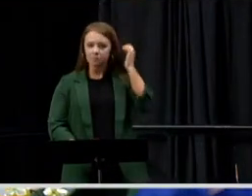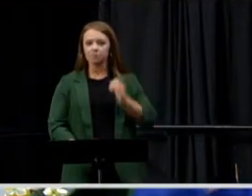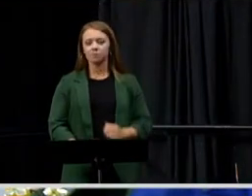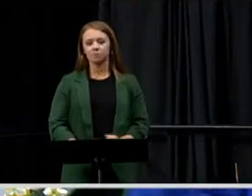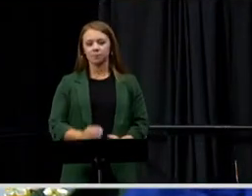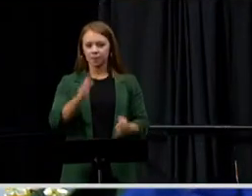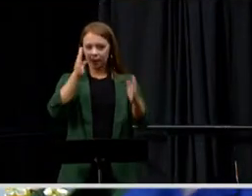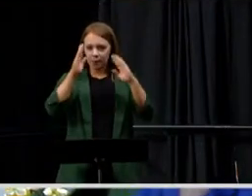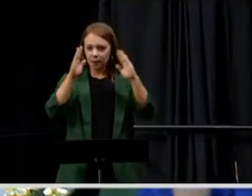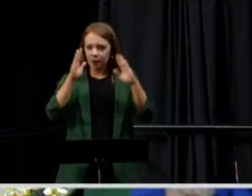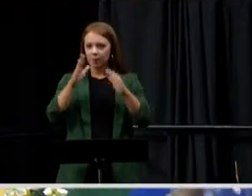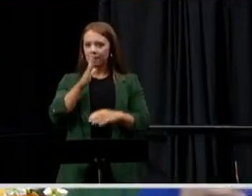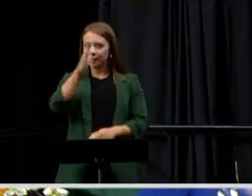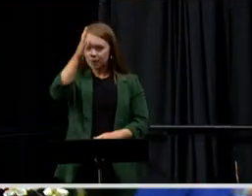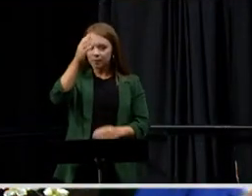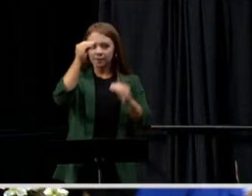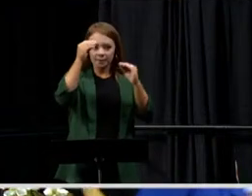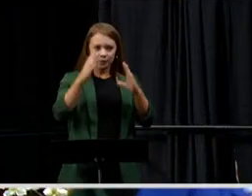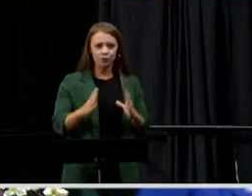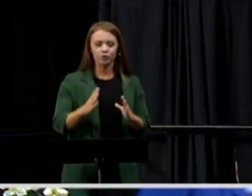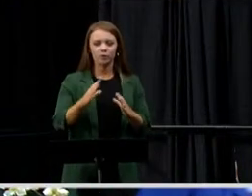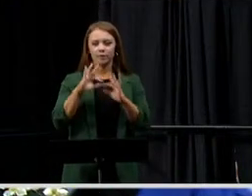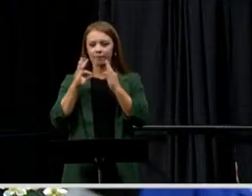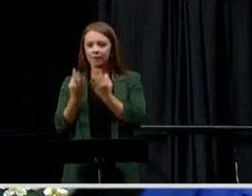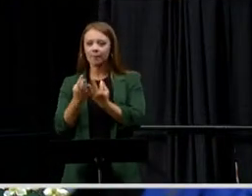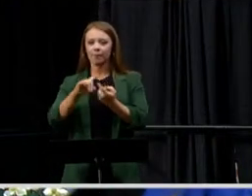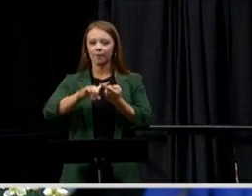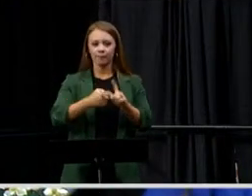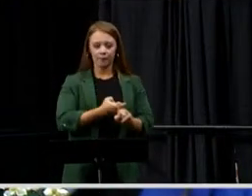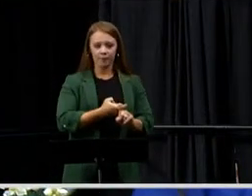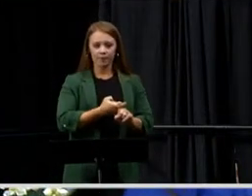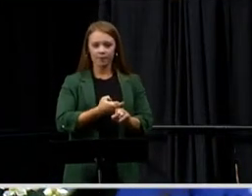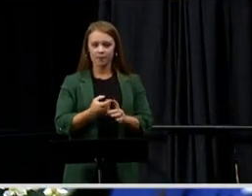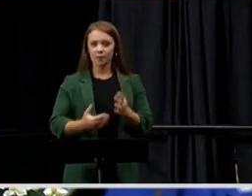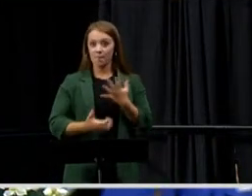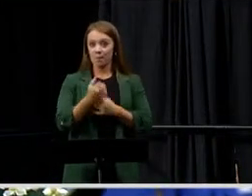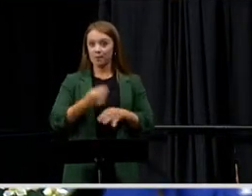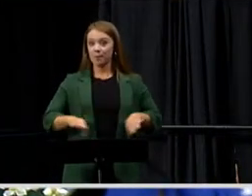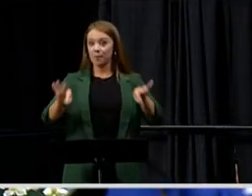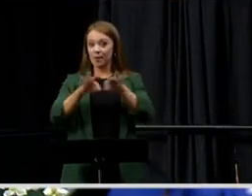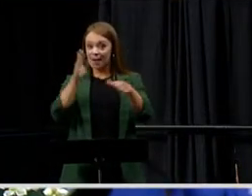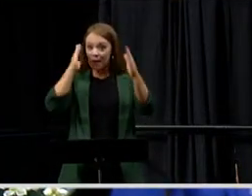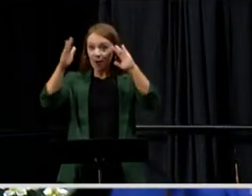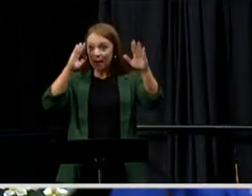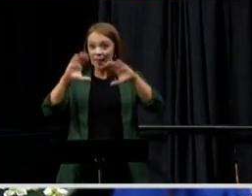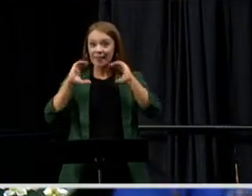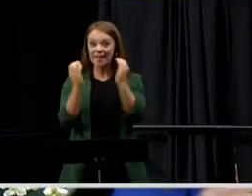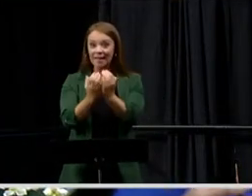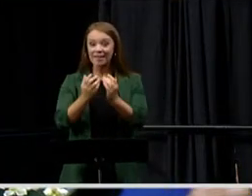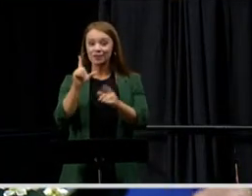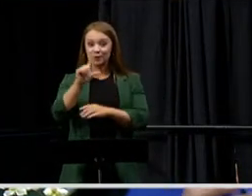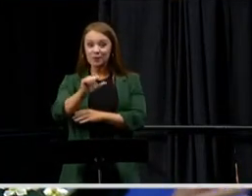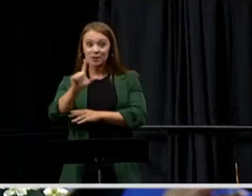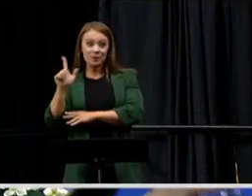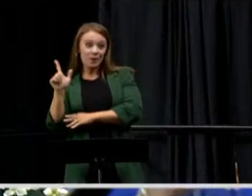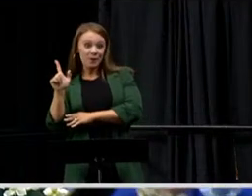Greetings, parents, teachers, family, and friends. Most importantly, hey, class of 21!